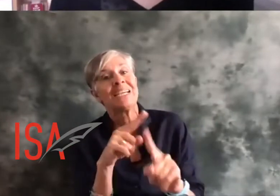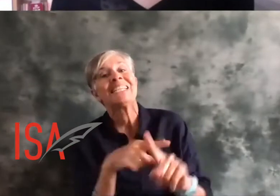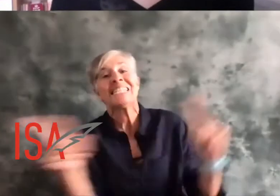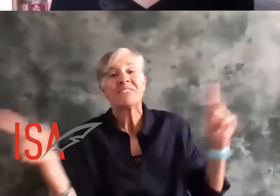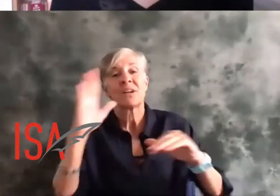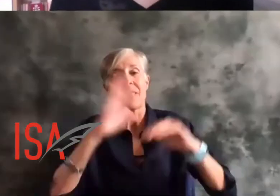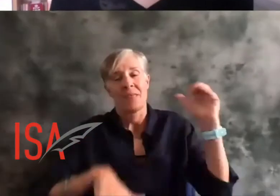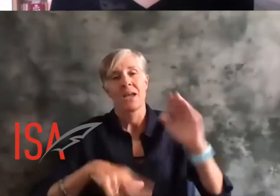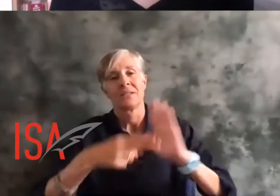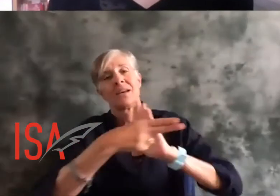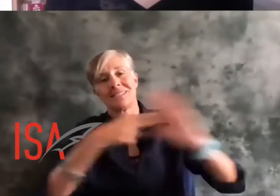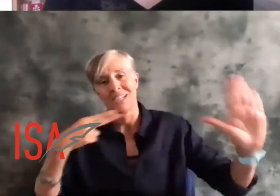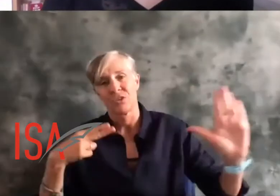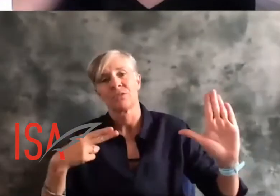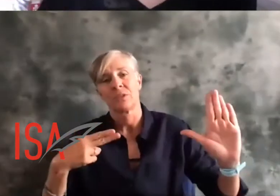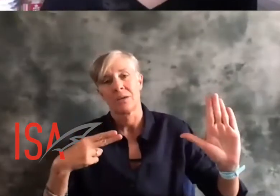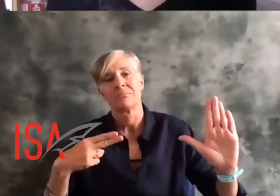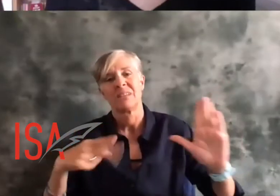we see a